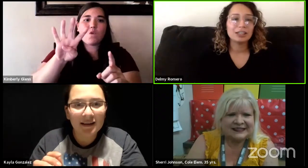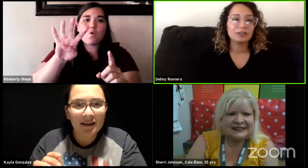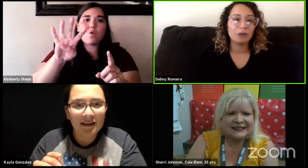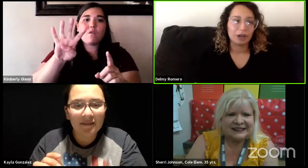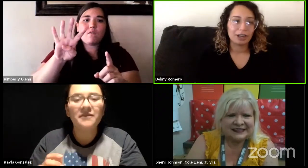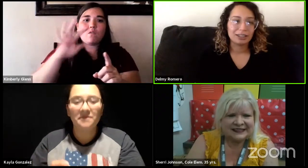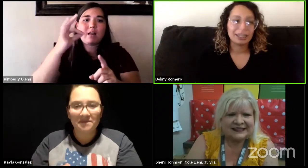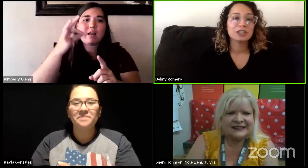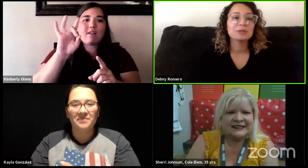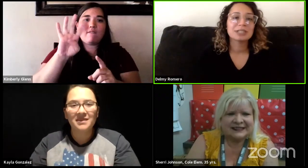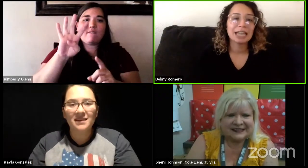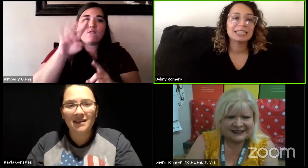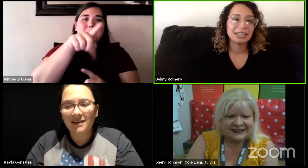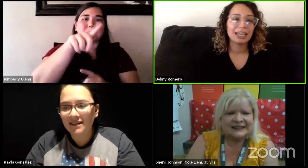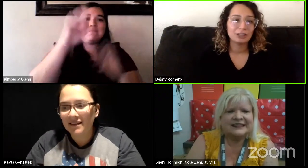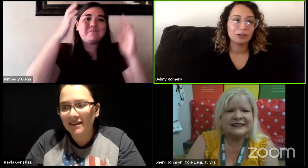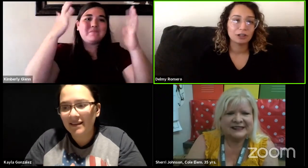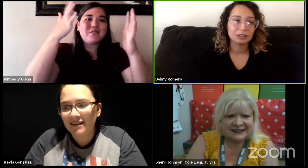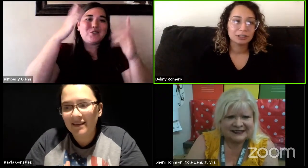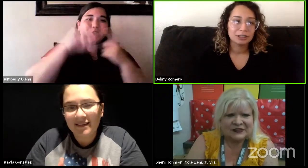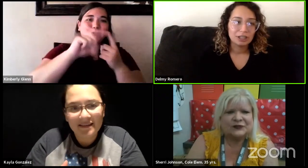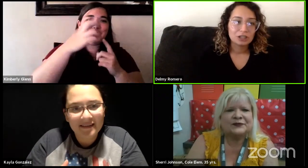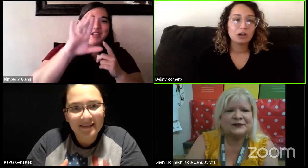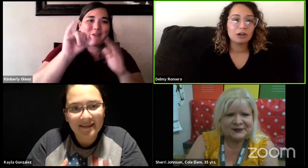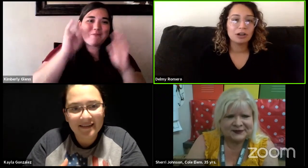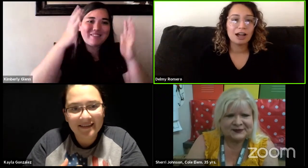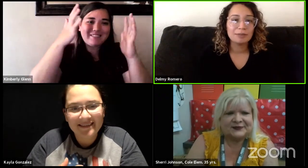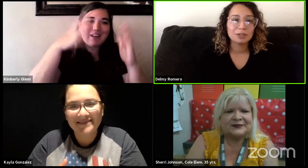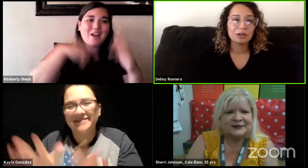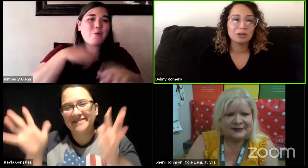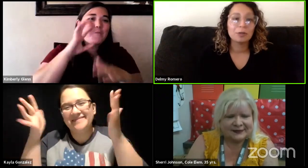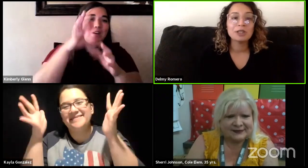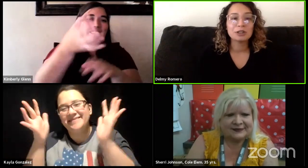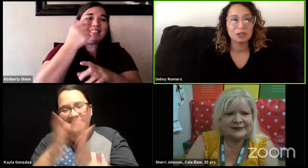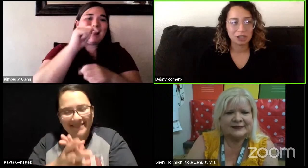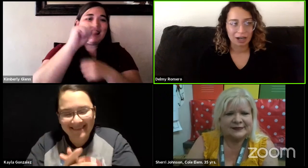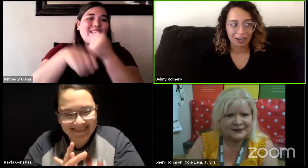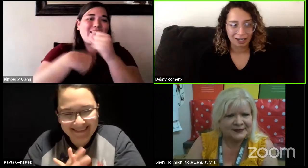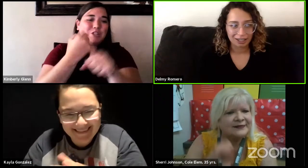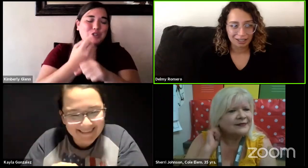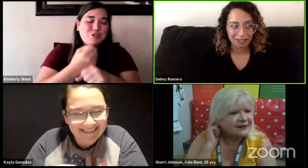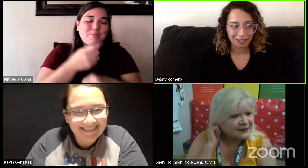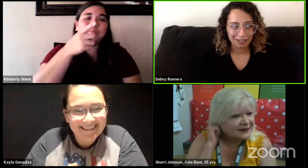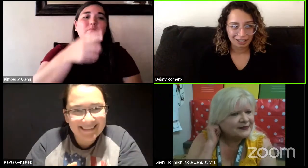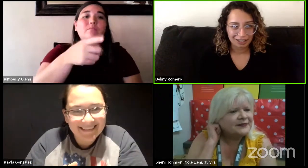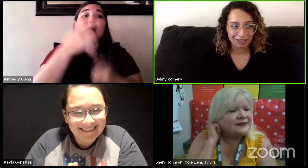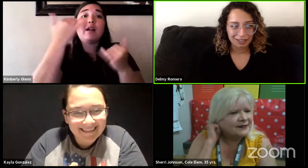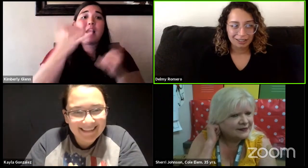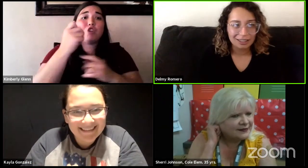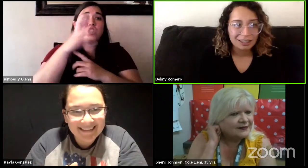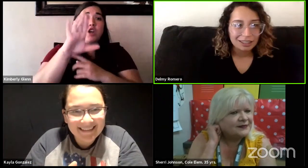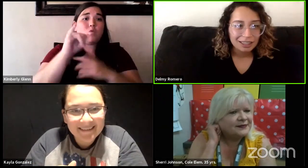Oh, 1984. The answer was 1984. So so the points go to Sherry.